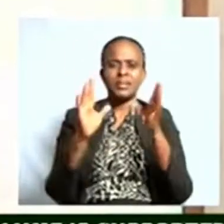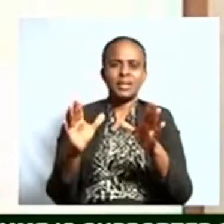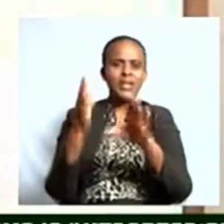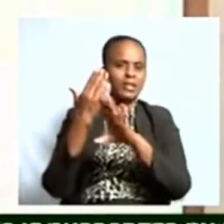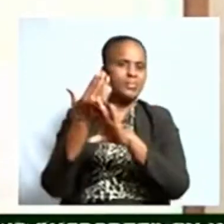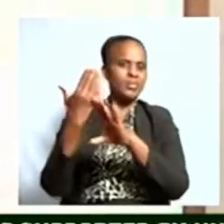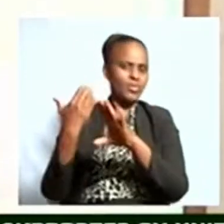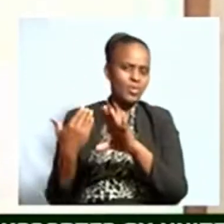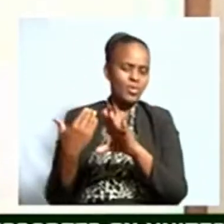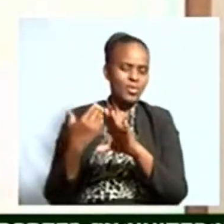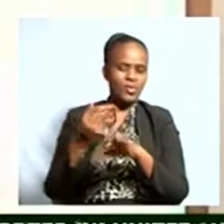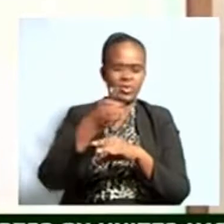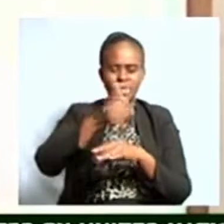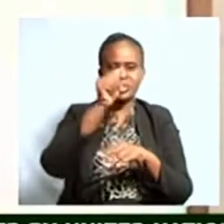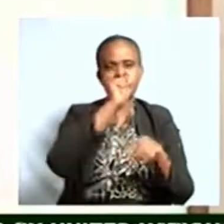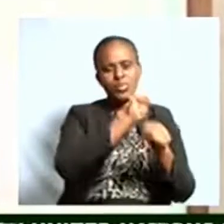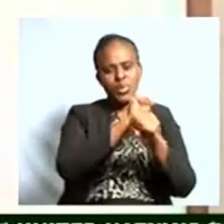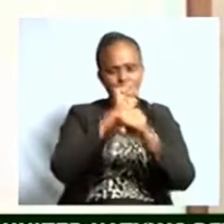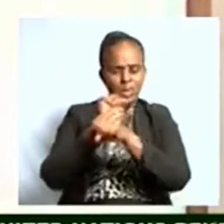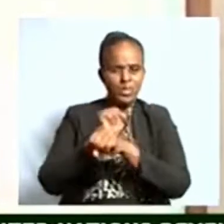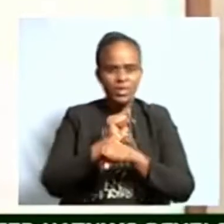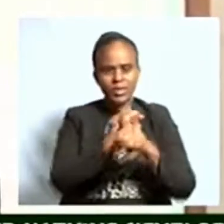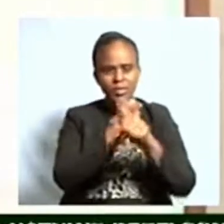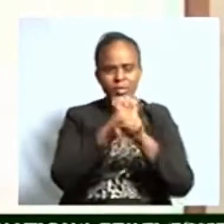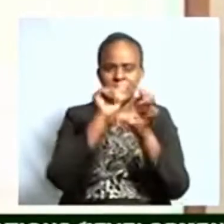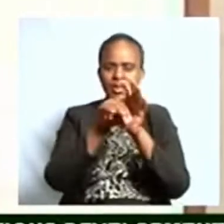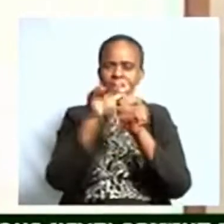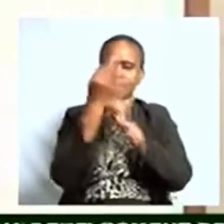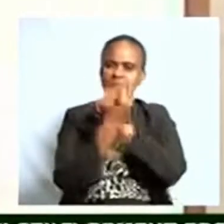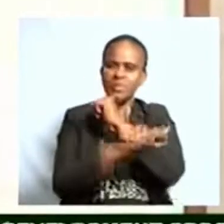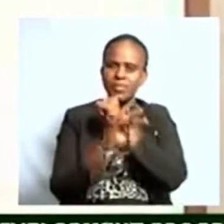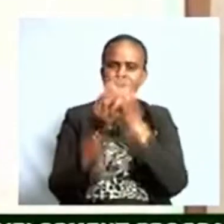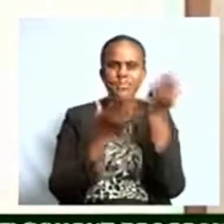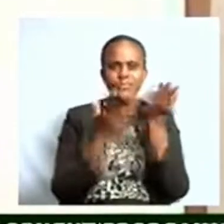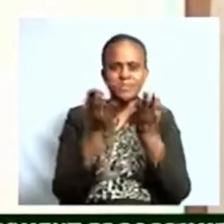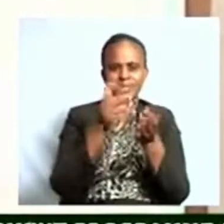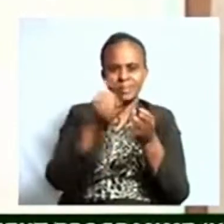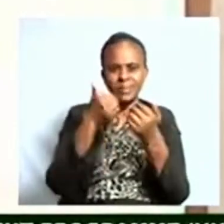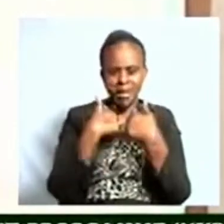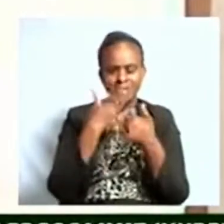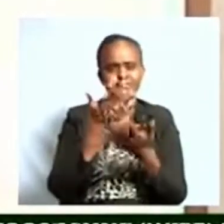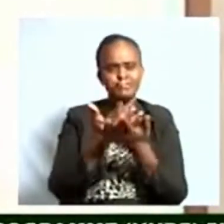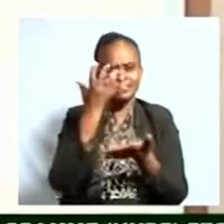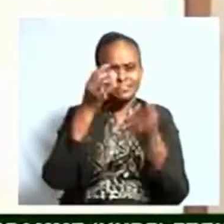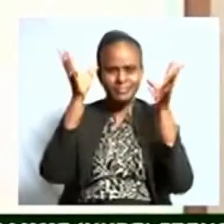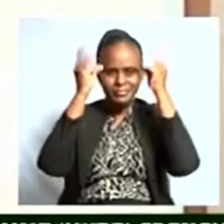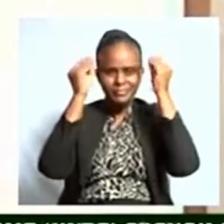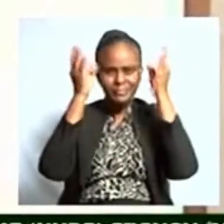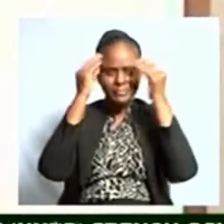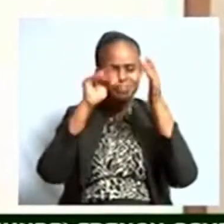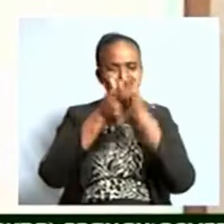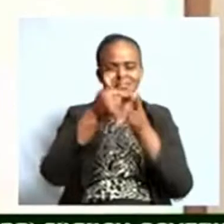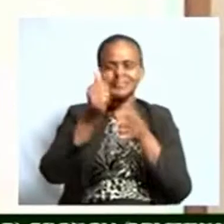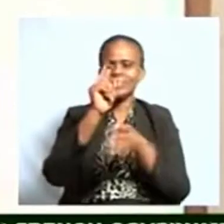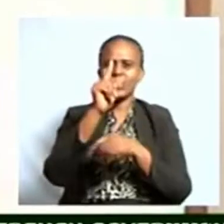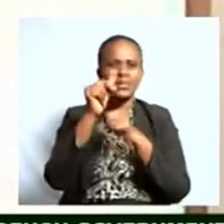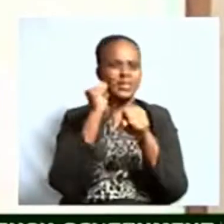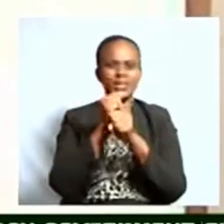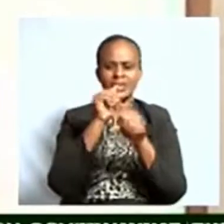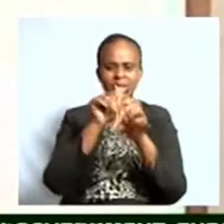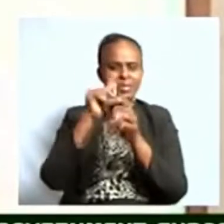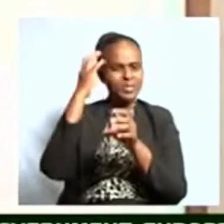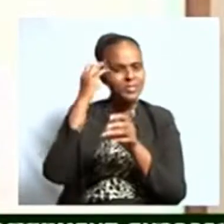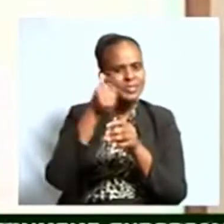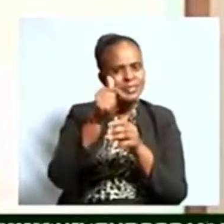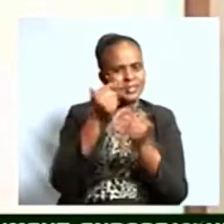and you've worked in foreign service as well. I'm sure you have this wealth of experience. How's been the 1 year plus you've been in office